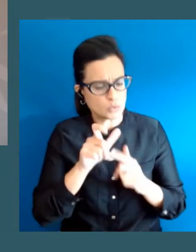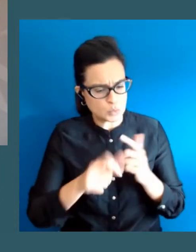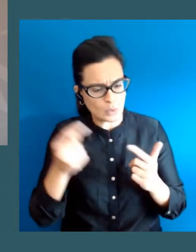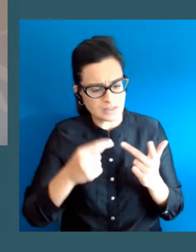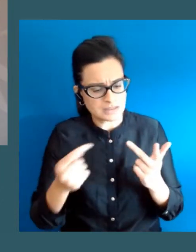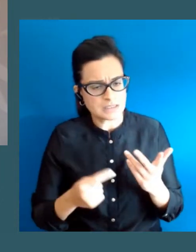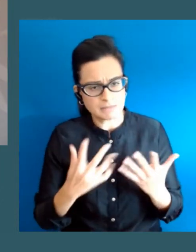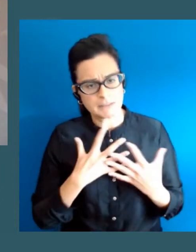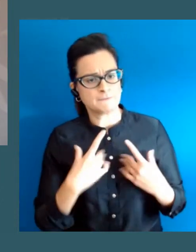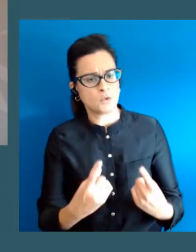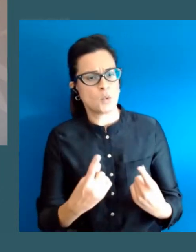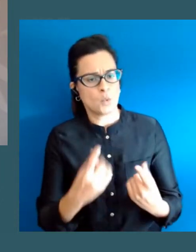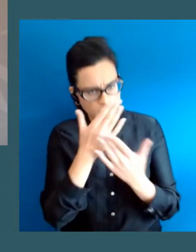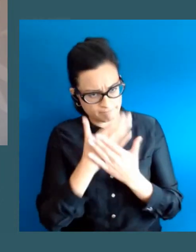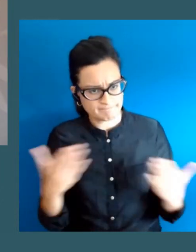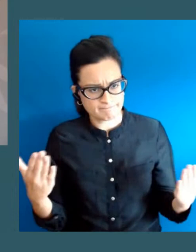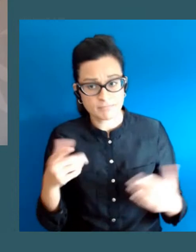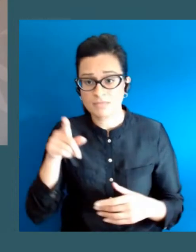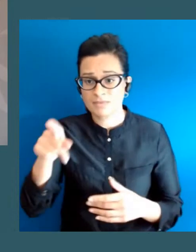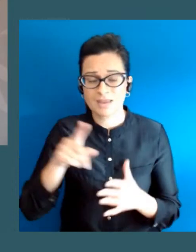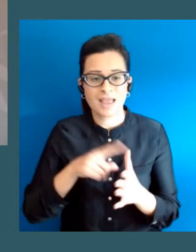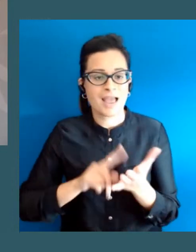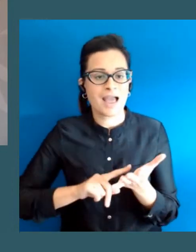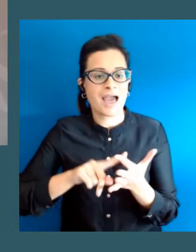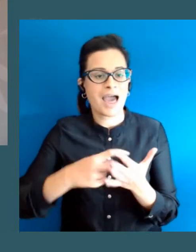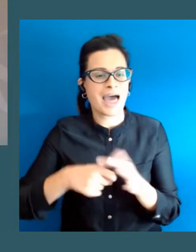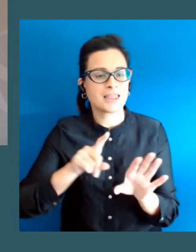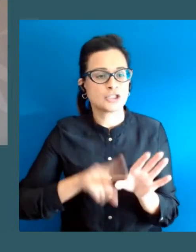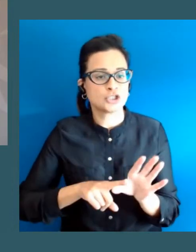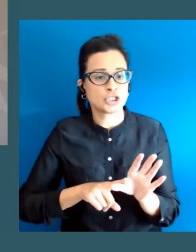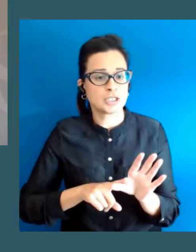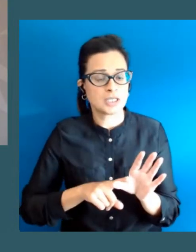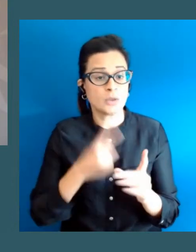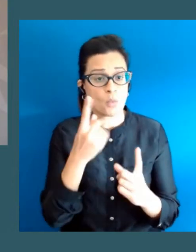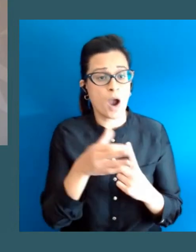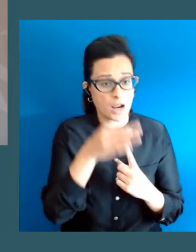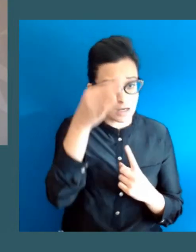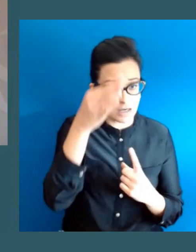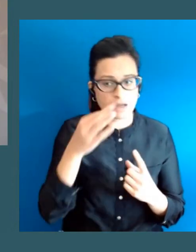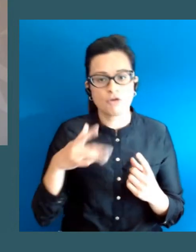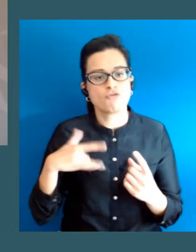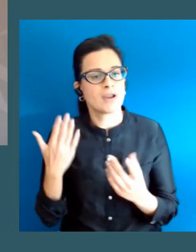agree. Allergy is one aspect, but real life, as you say, is another aspect.